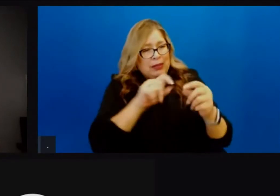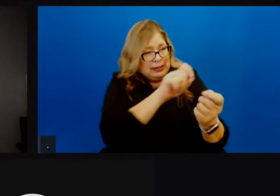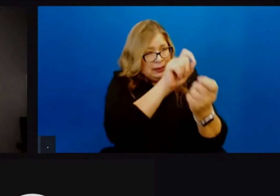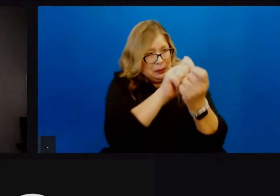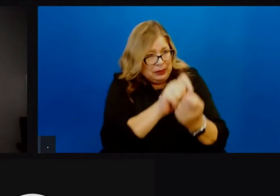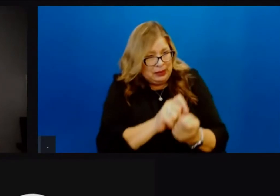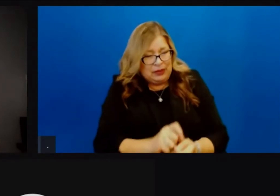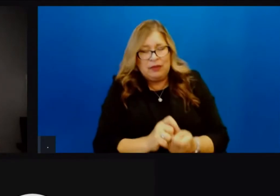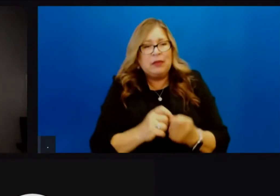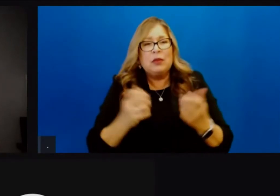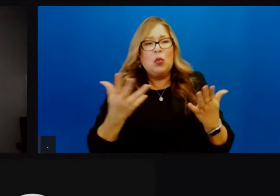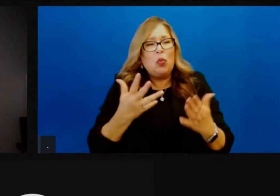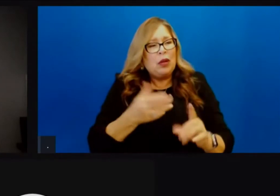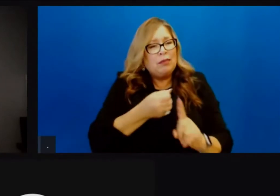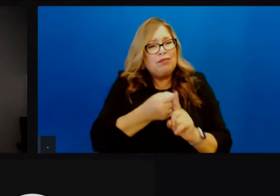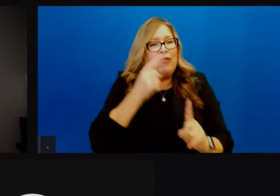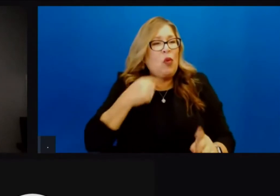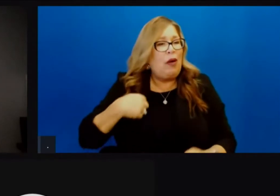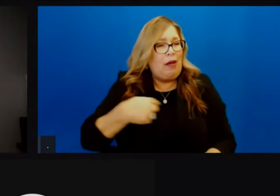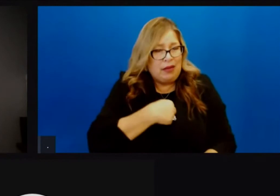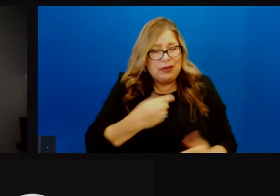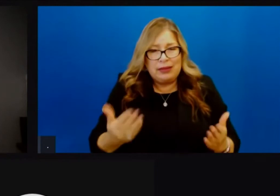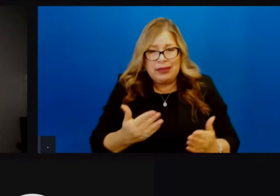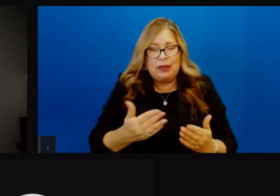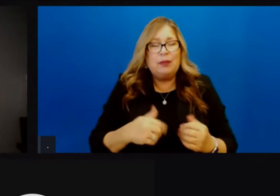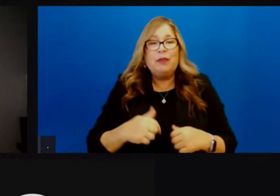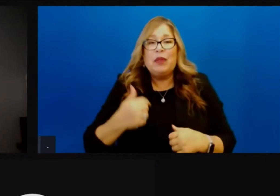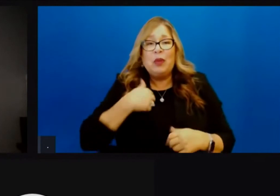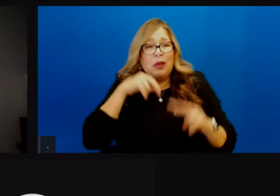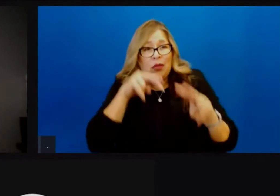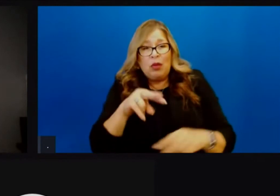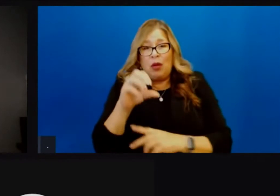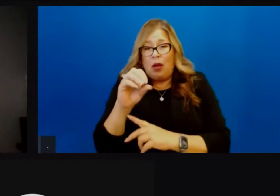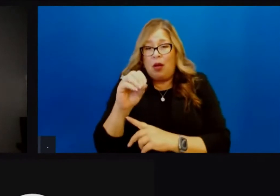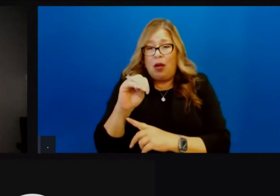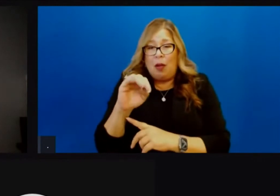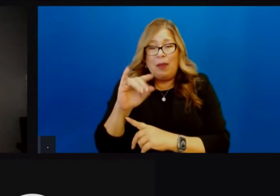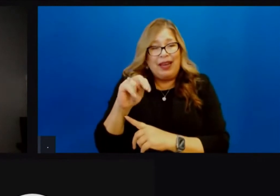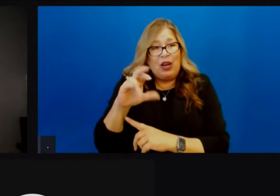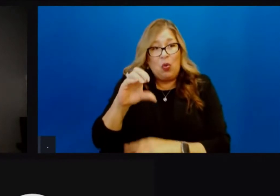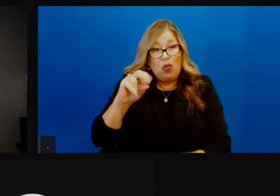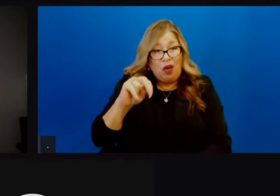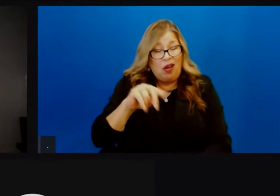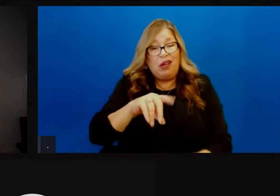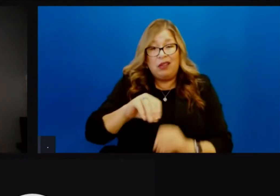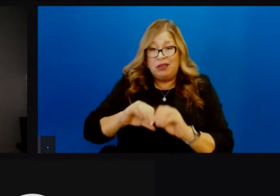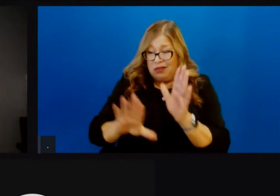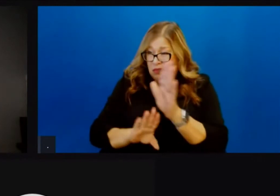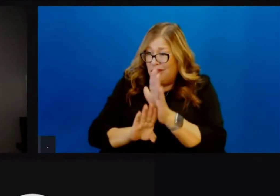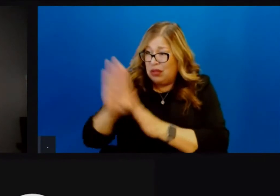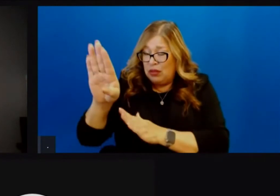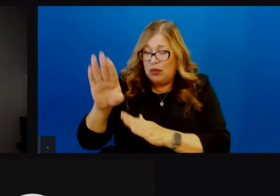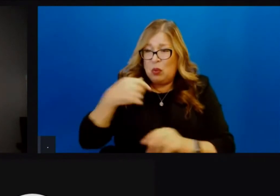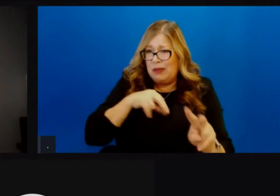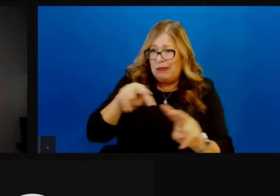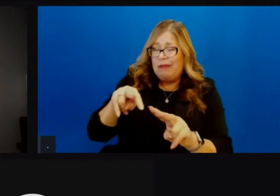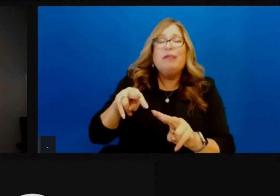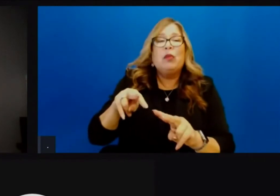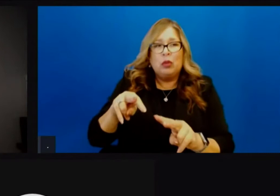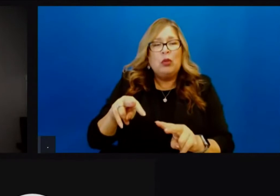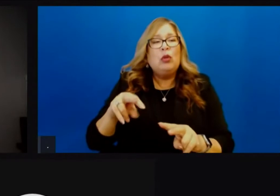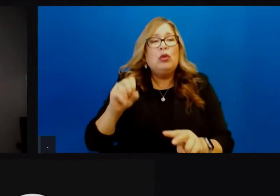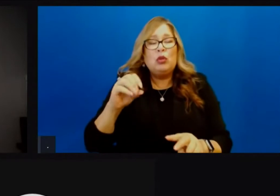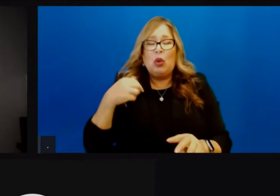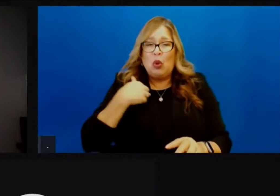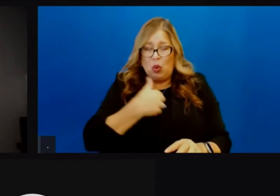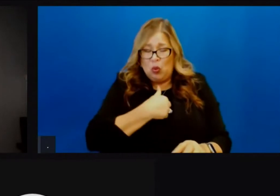came out of with Omicron and the surge, given the reeling communities that still exist today, that we will continue to strongly recommend at this